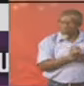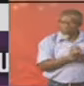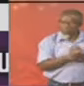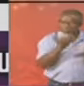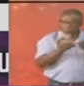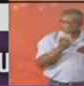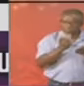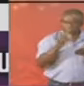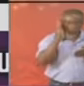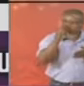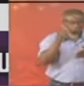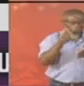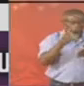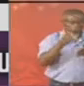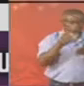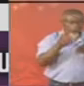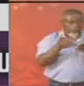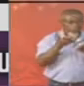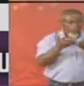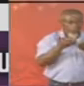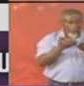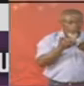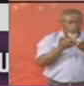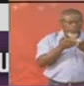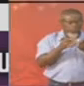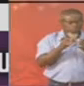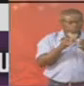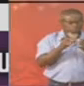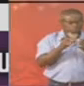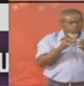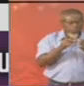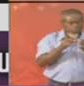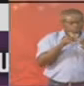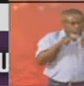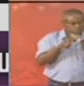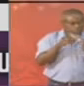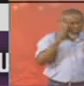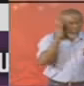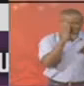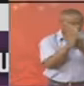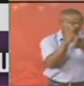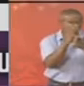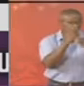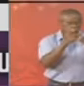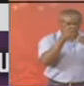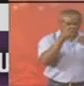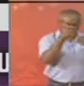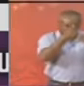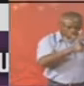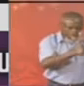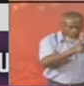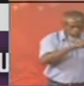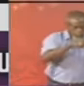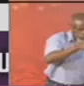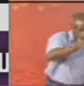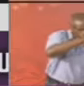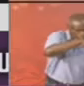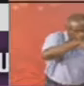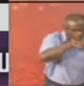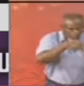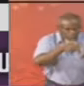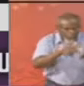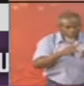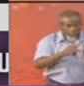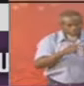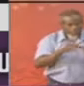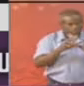the driving people into underground parties and stuff, if they were able to go to the bars, if they were able to go to cinemas, things like that. Do you think that's something we could